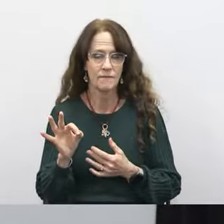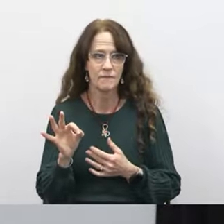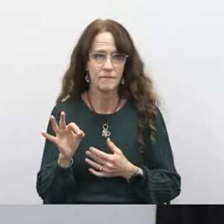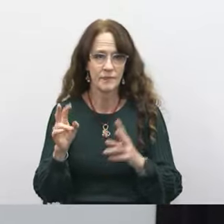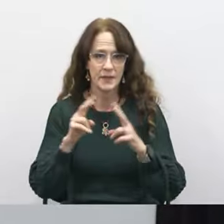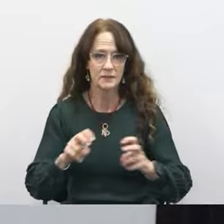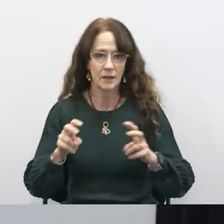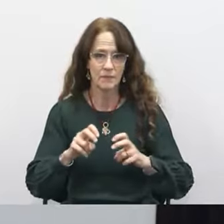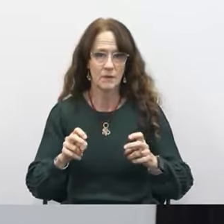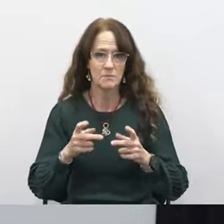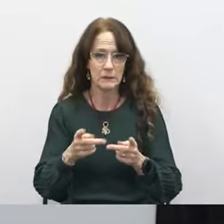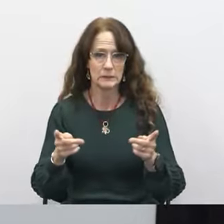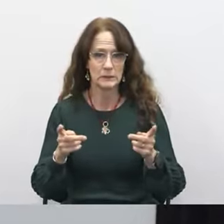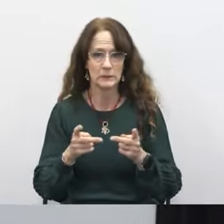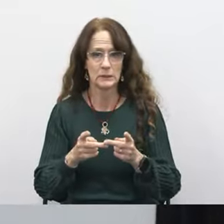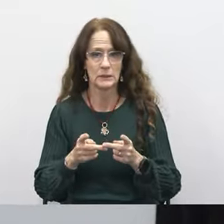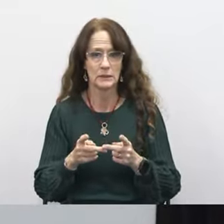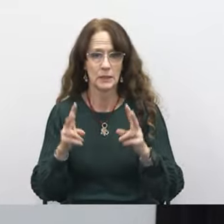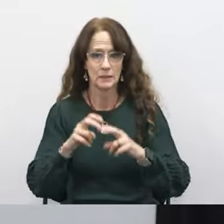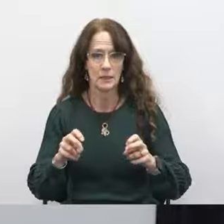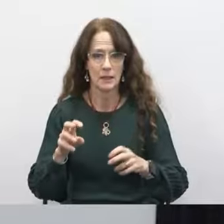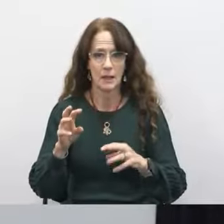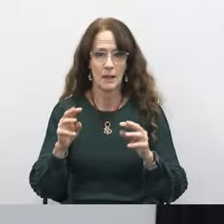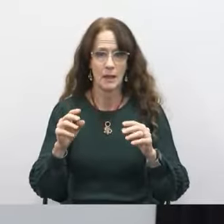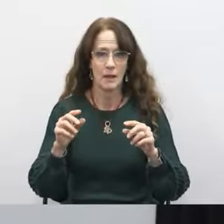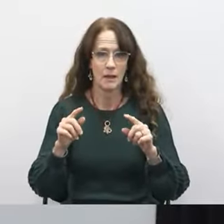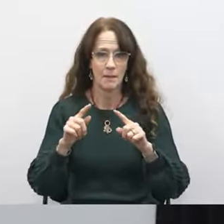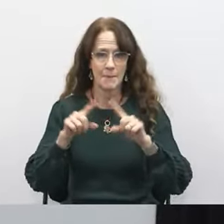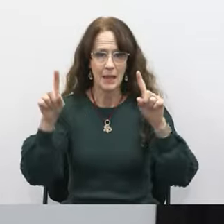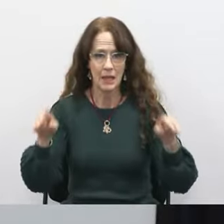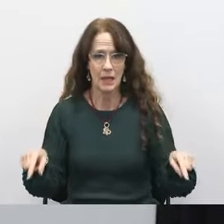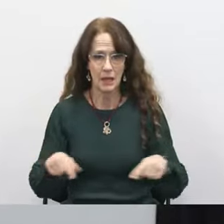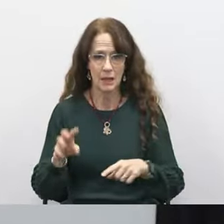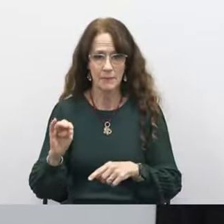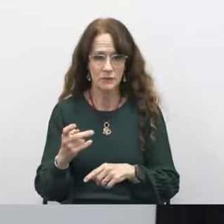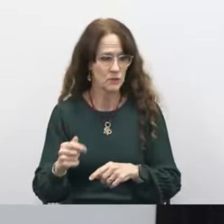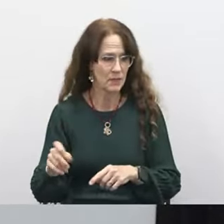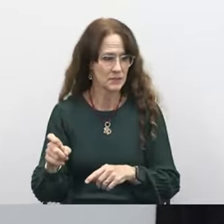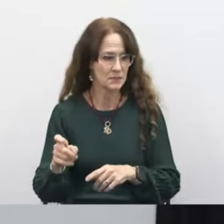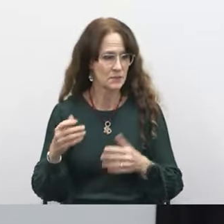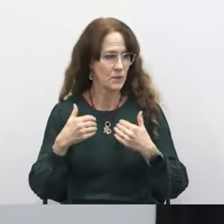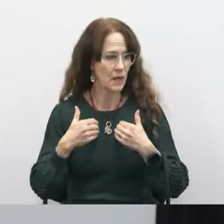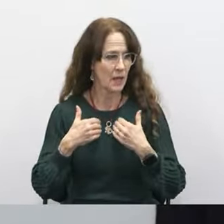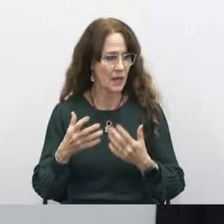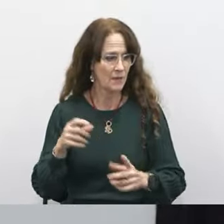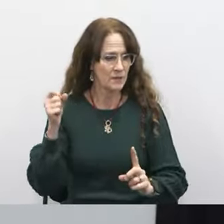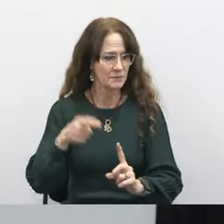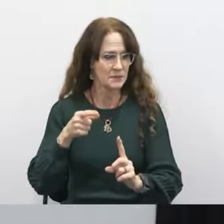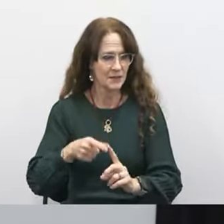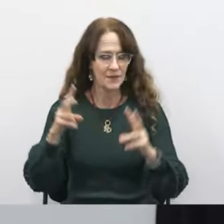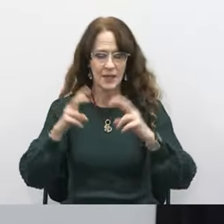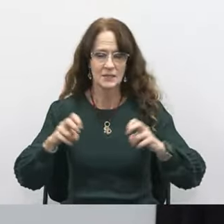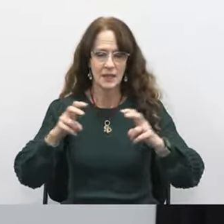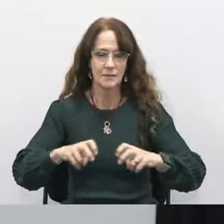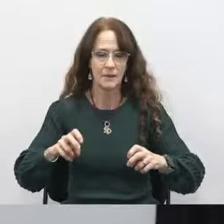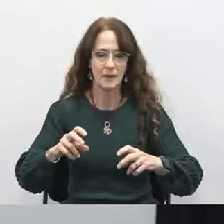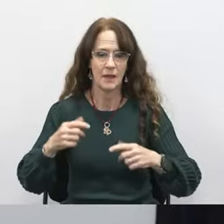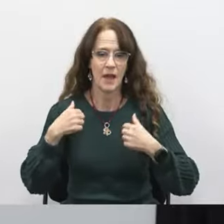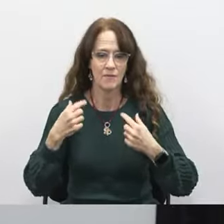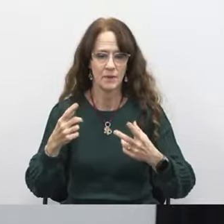assessment platform, assessment matrix that we have that students take. But these specific assessments have